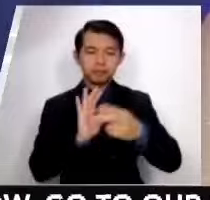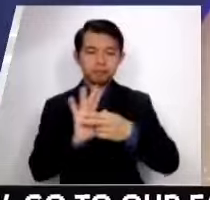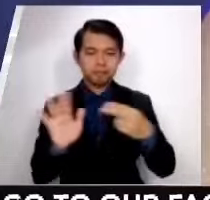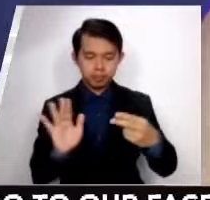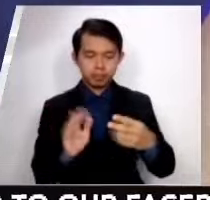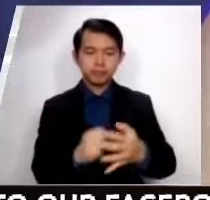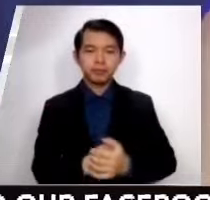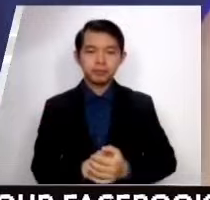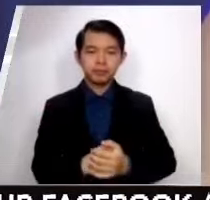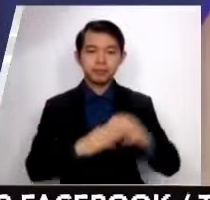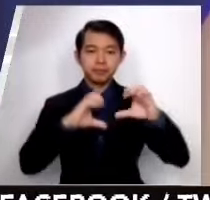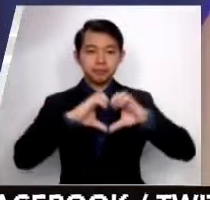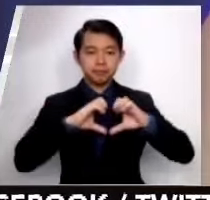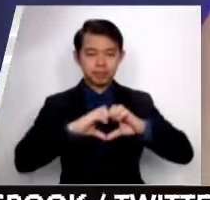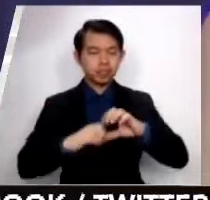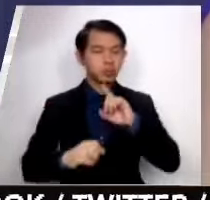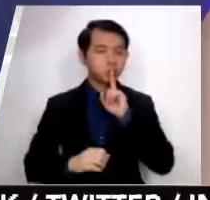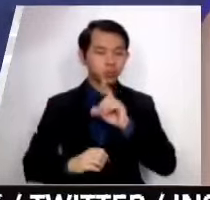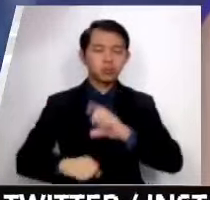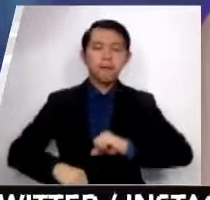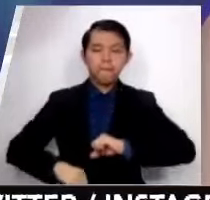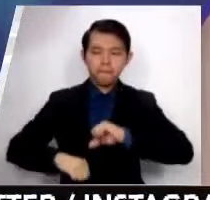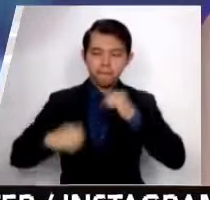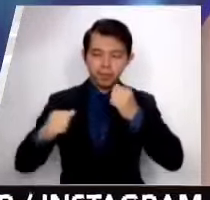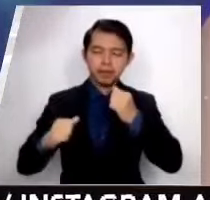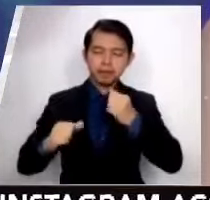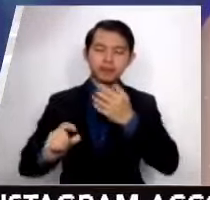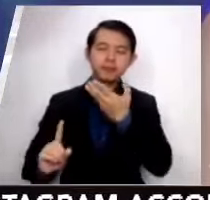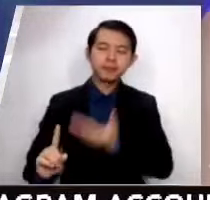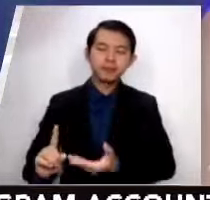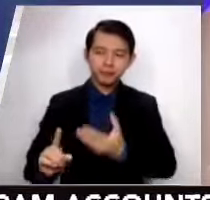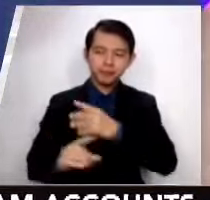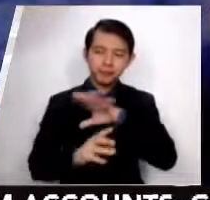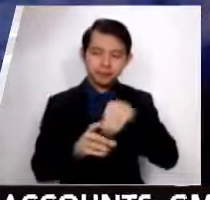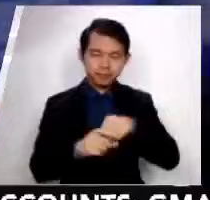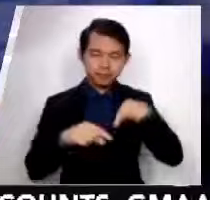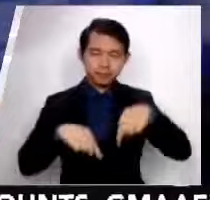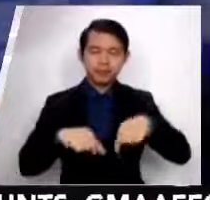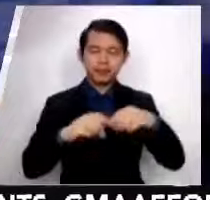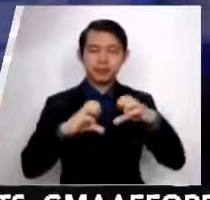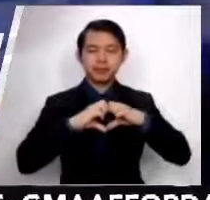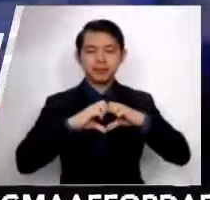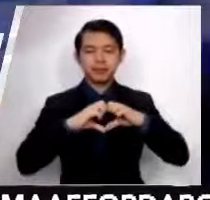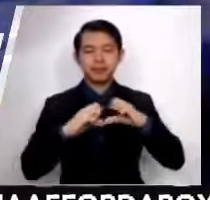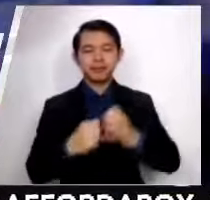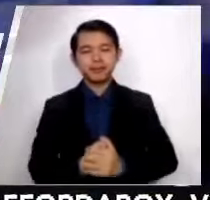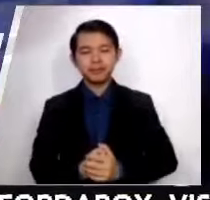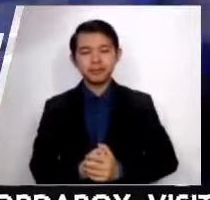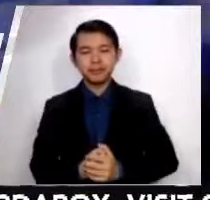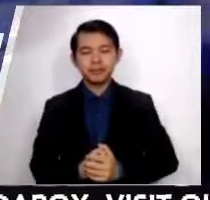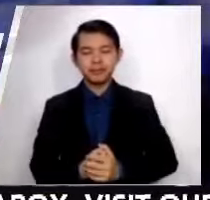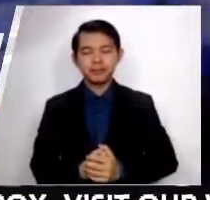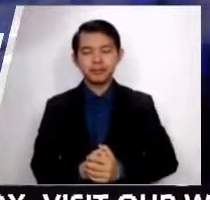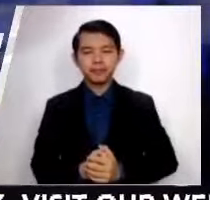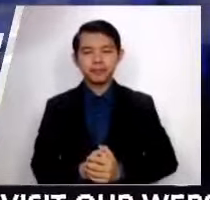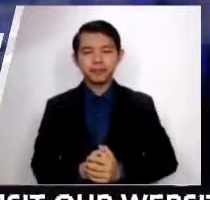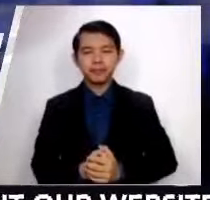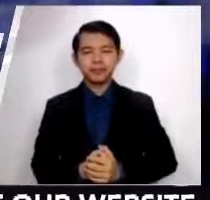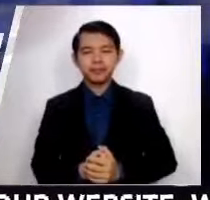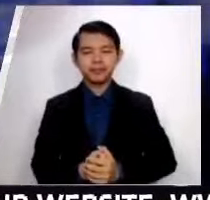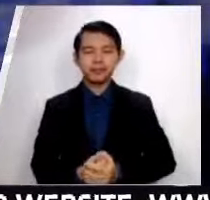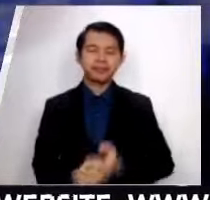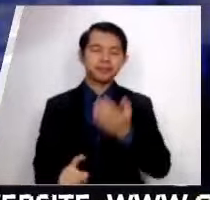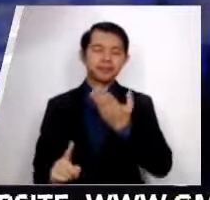Kapuso be that you are a Kapuso? Palakpakan natin. We're so happy that she will continue to be with